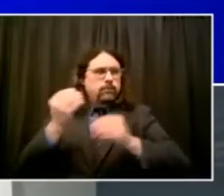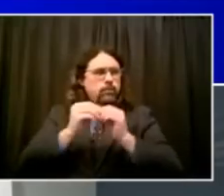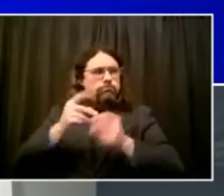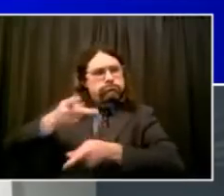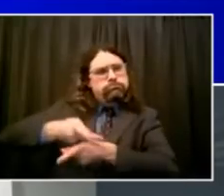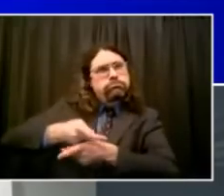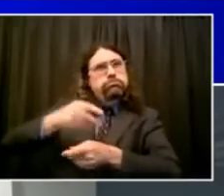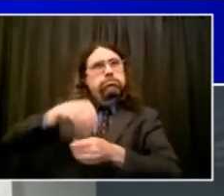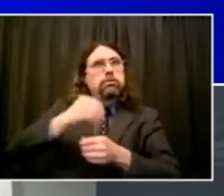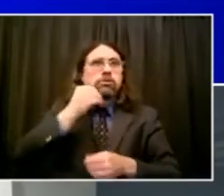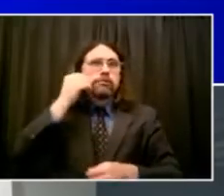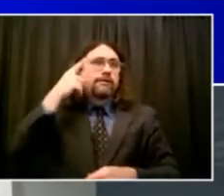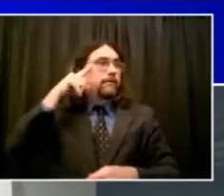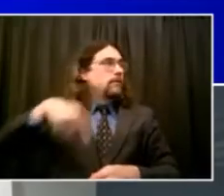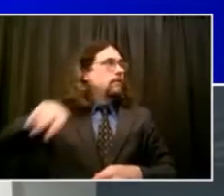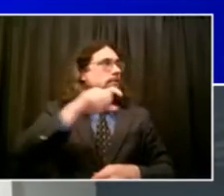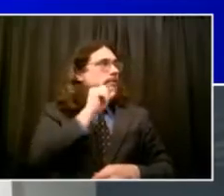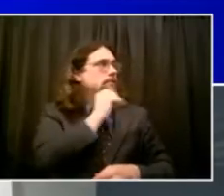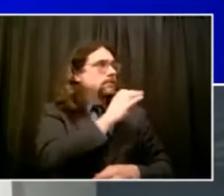Okay.